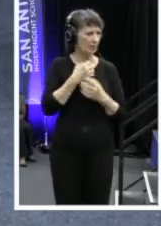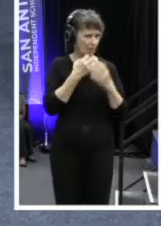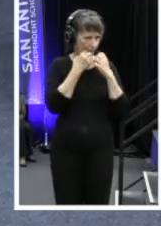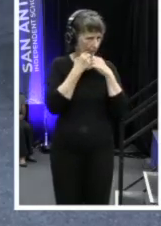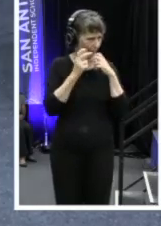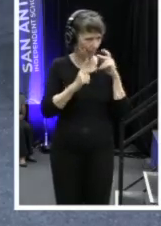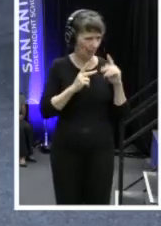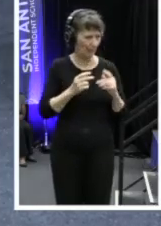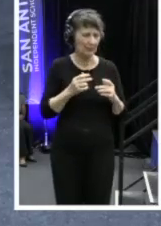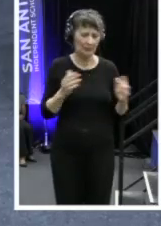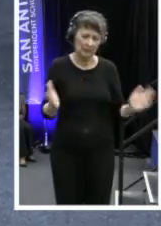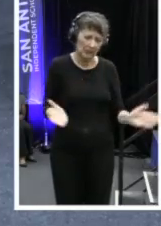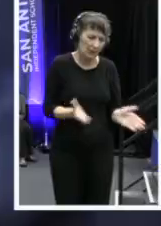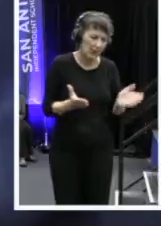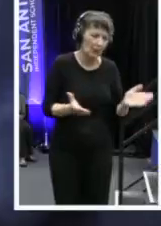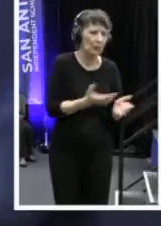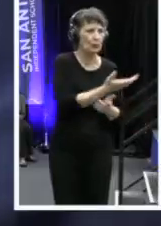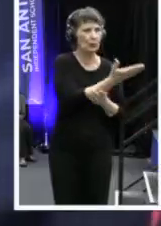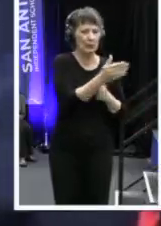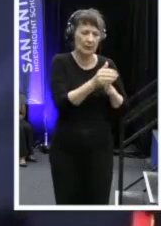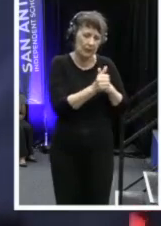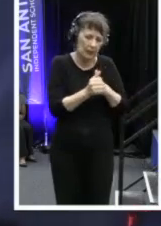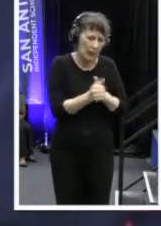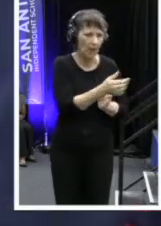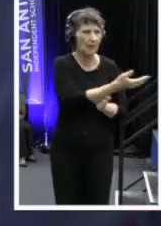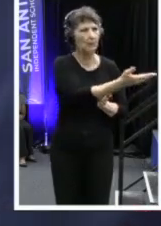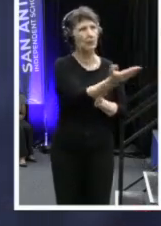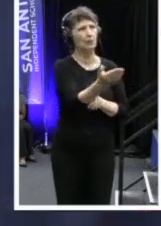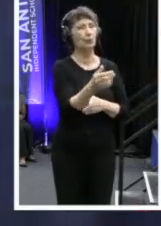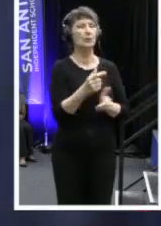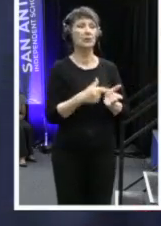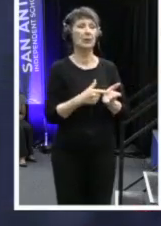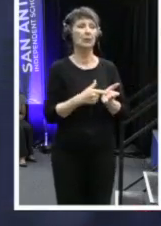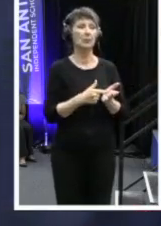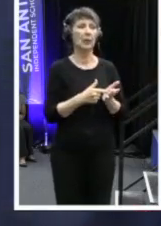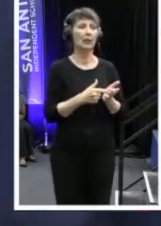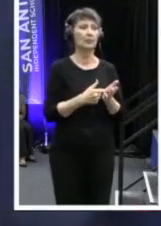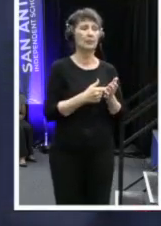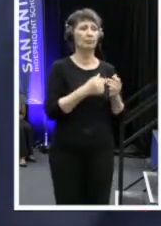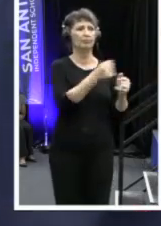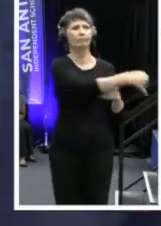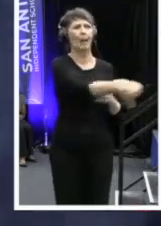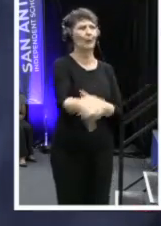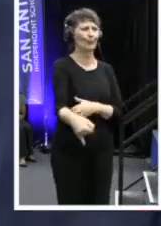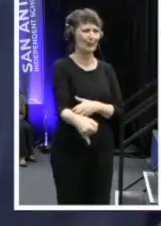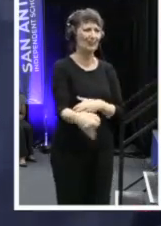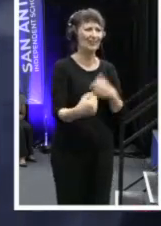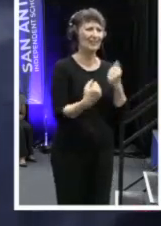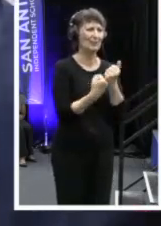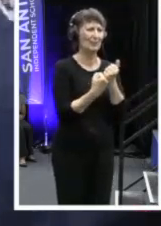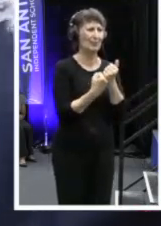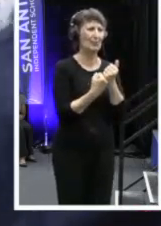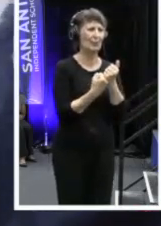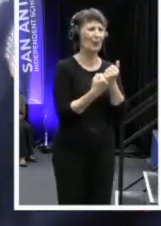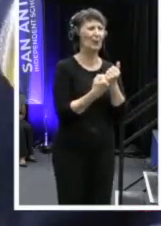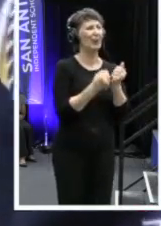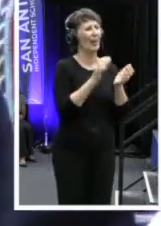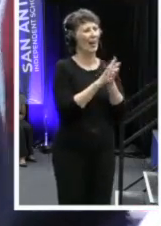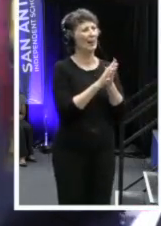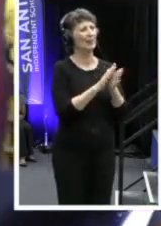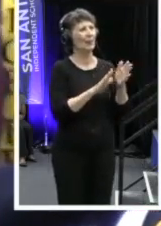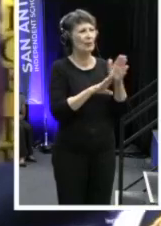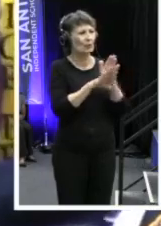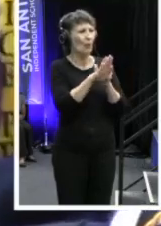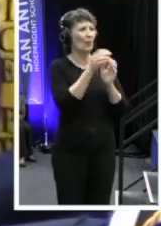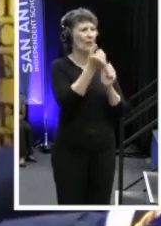who provided encouragement, guidance, and sometimes boundaries to support the academic and personal growth that